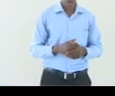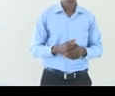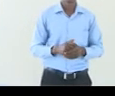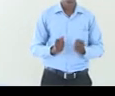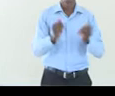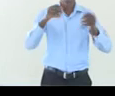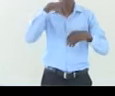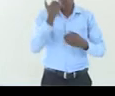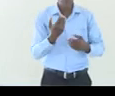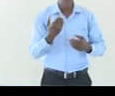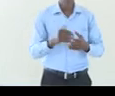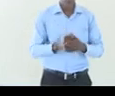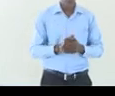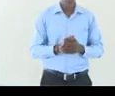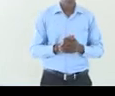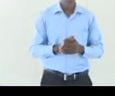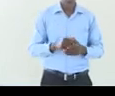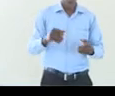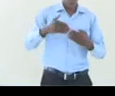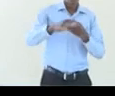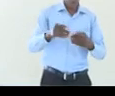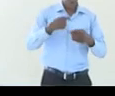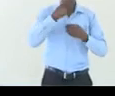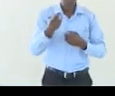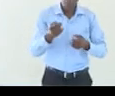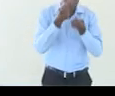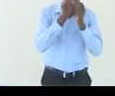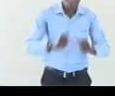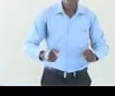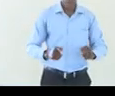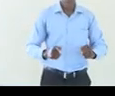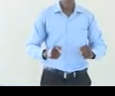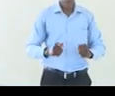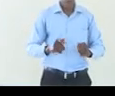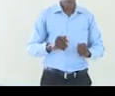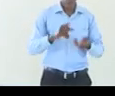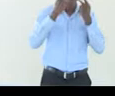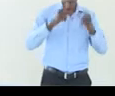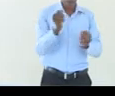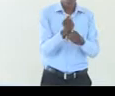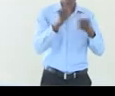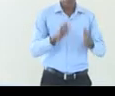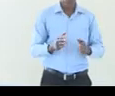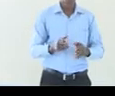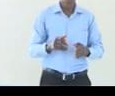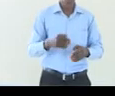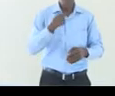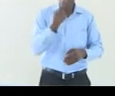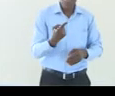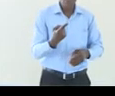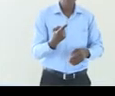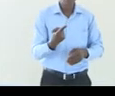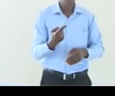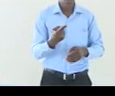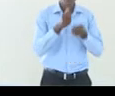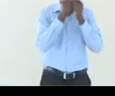derided. After saying, blessed are the peacemakers, Jesus also says, blessed are those who are persecuted for the sake of the gospel. Can you